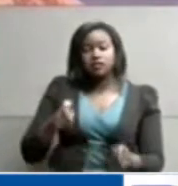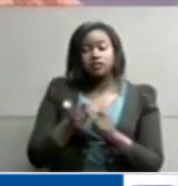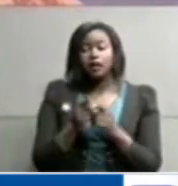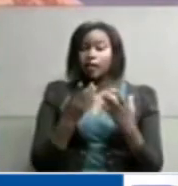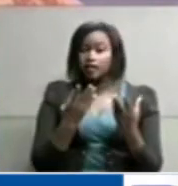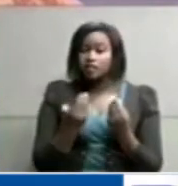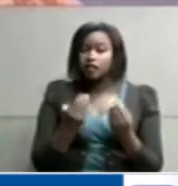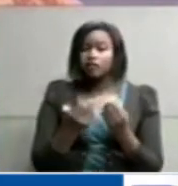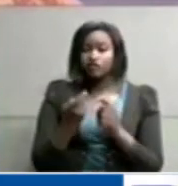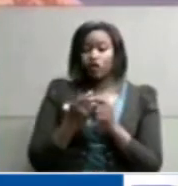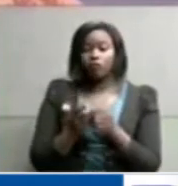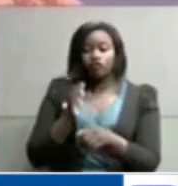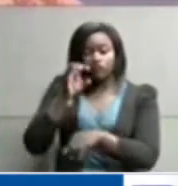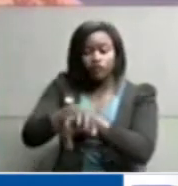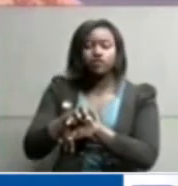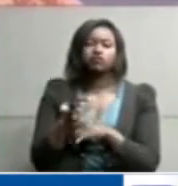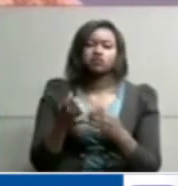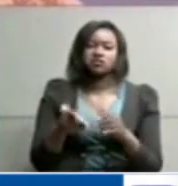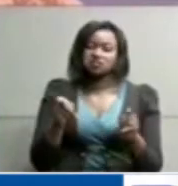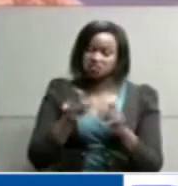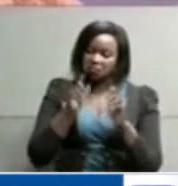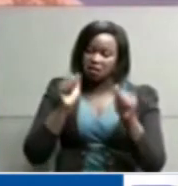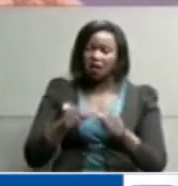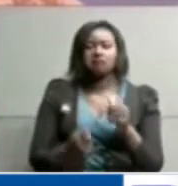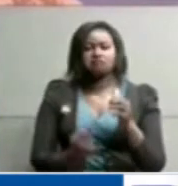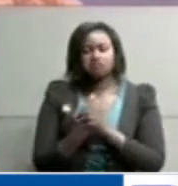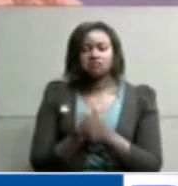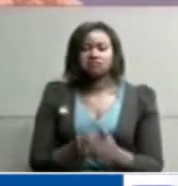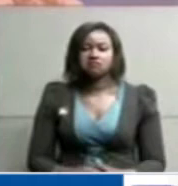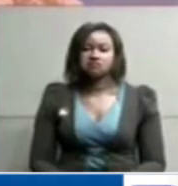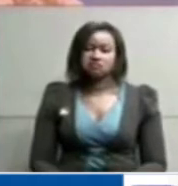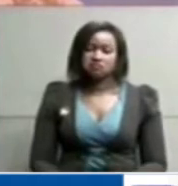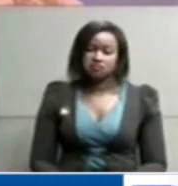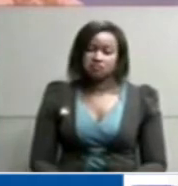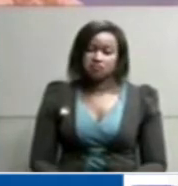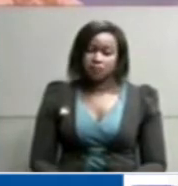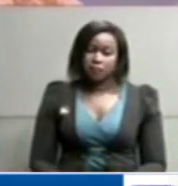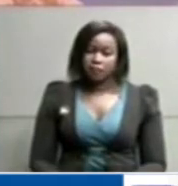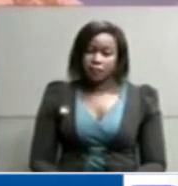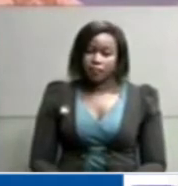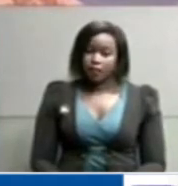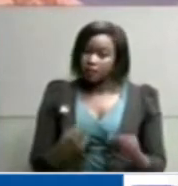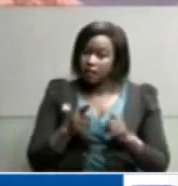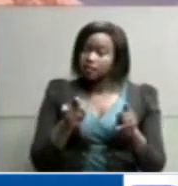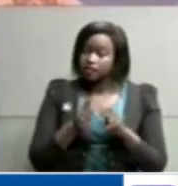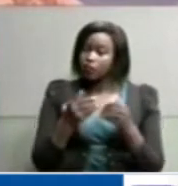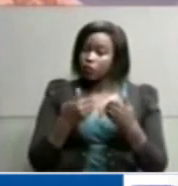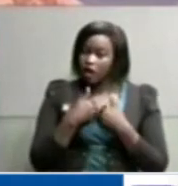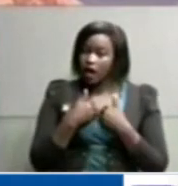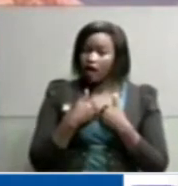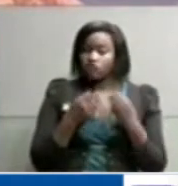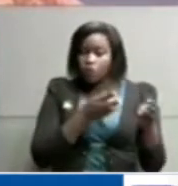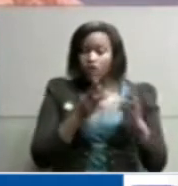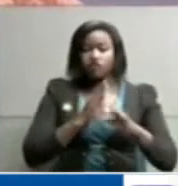route, for which we again have the same preventative measures: to boil